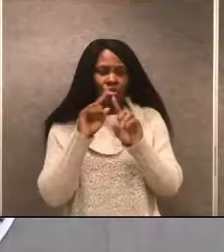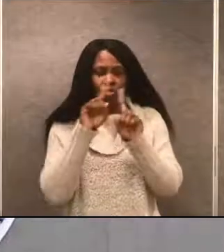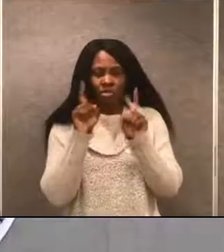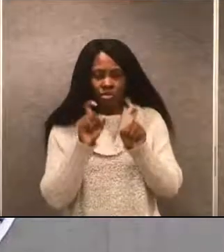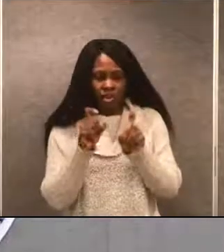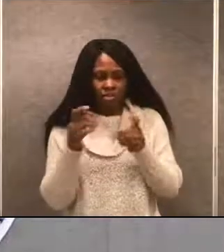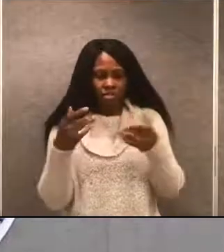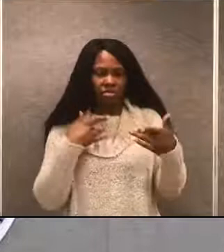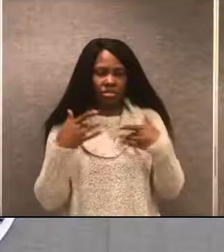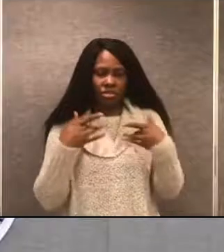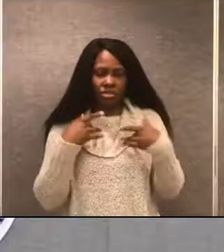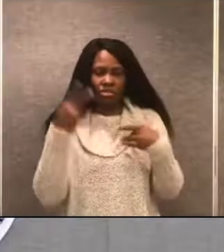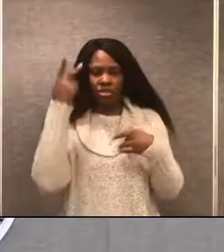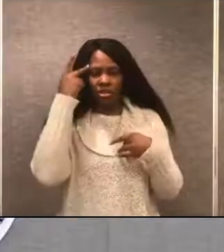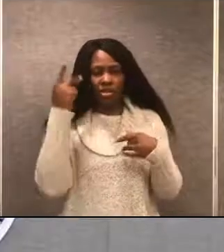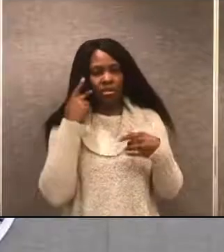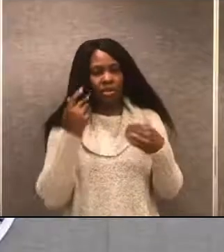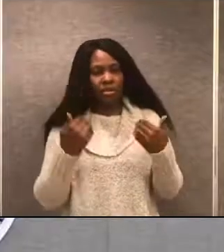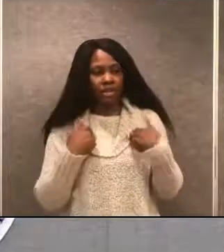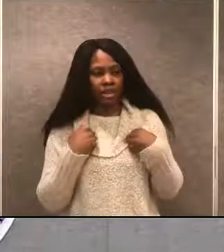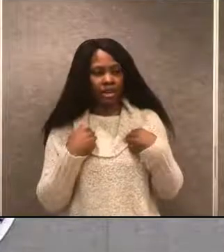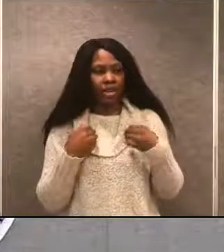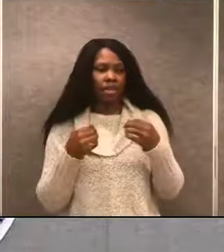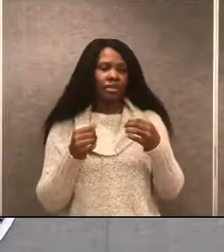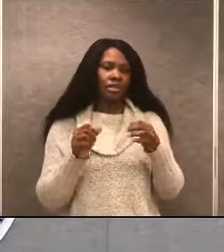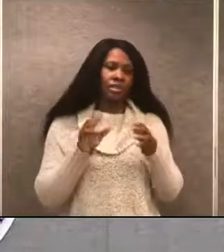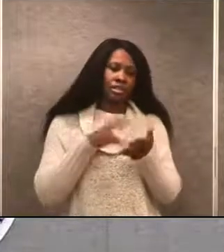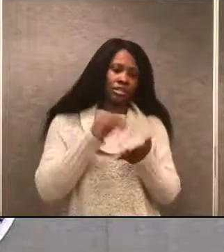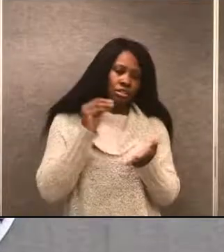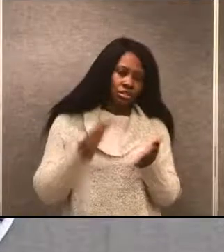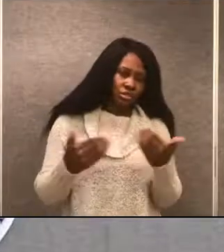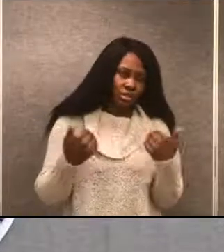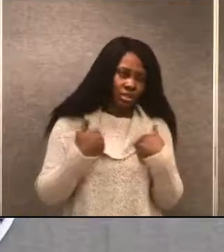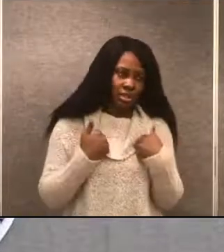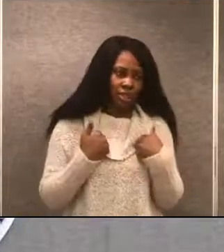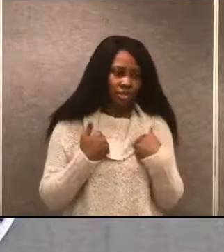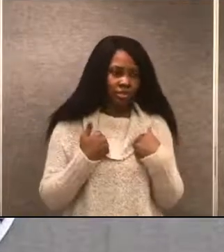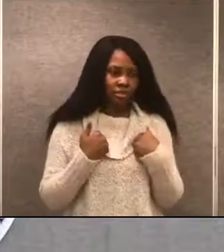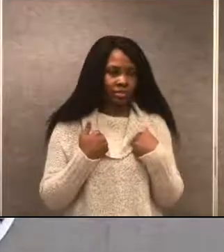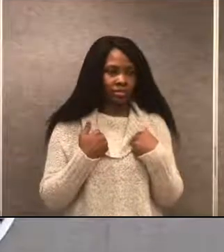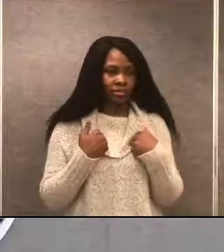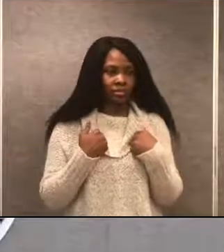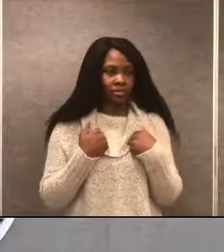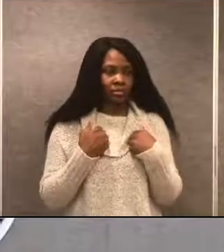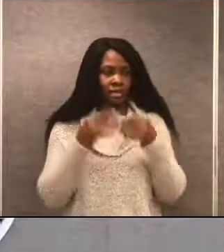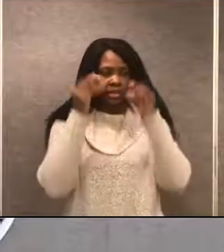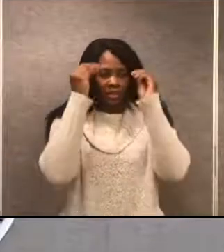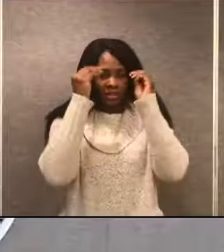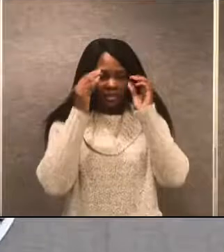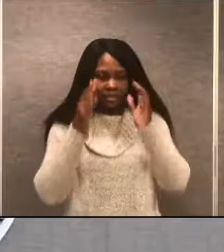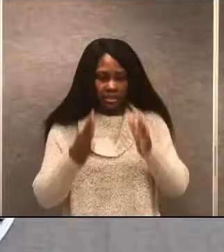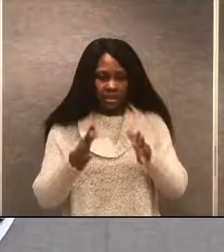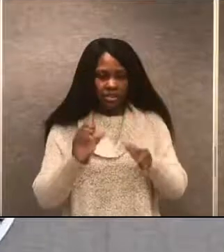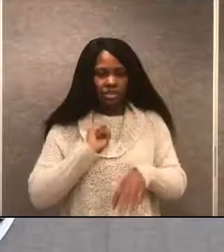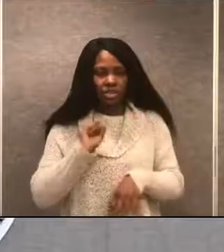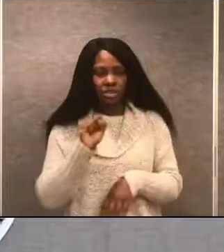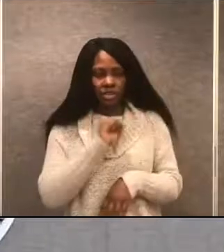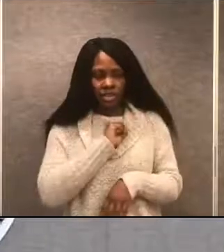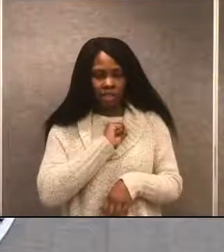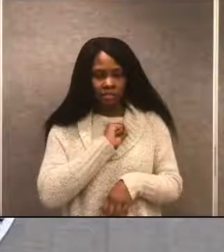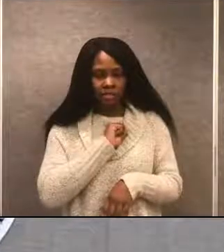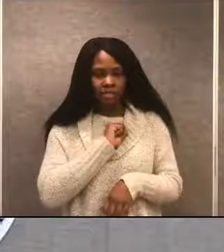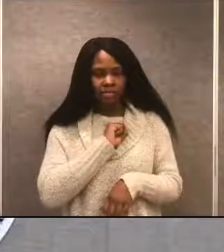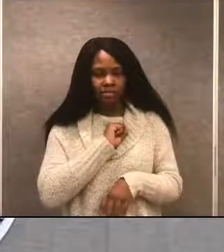questions that our parents had, our students had, our teachers and faculty, to give all